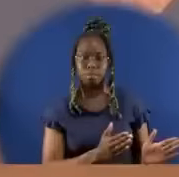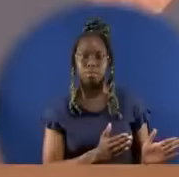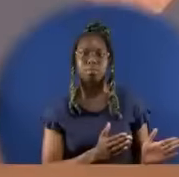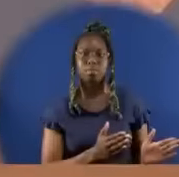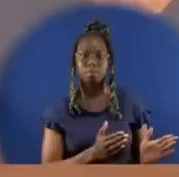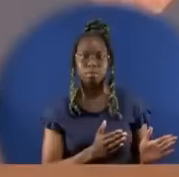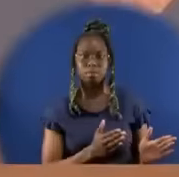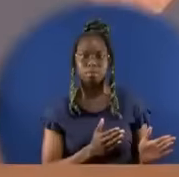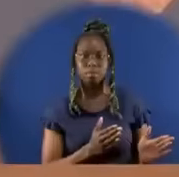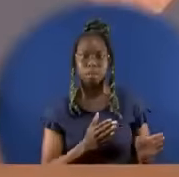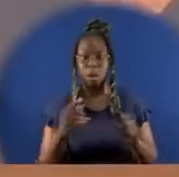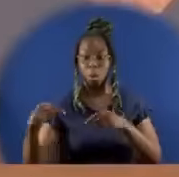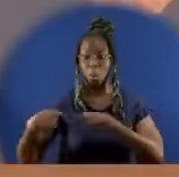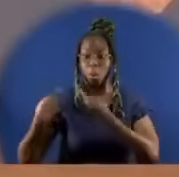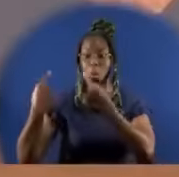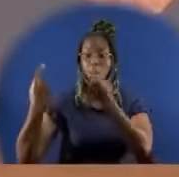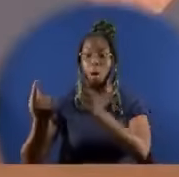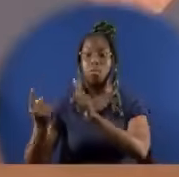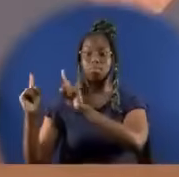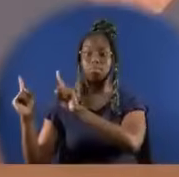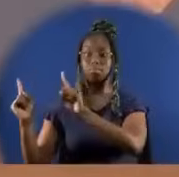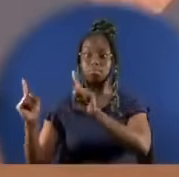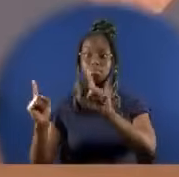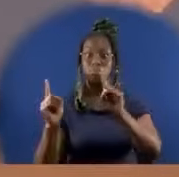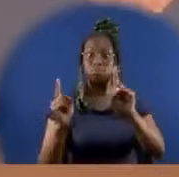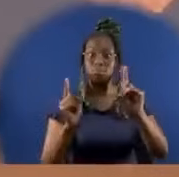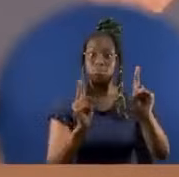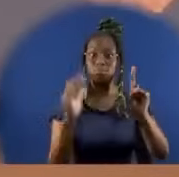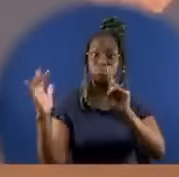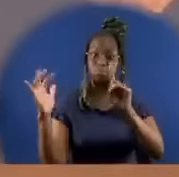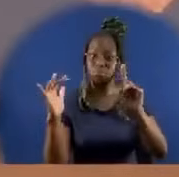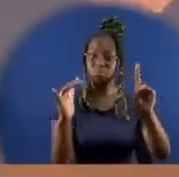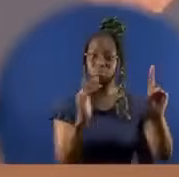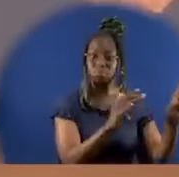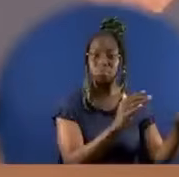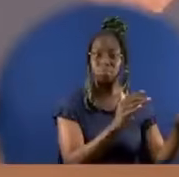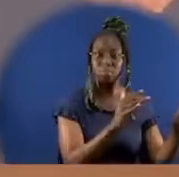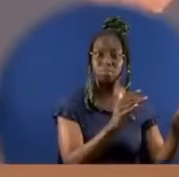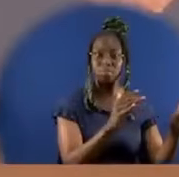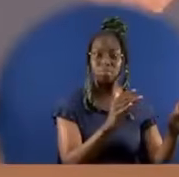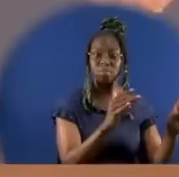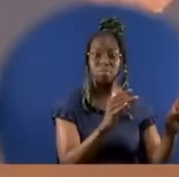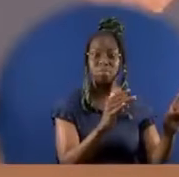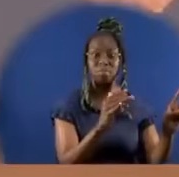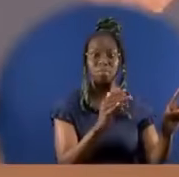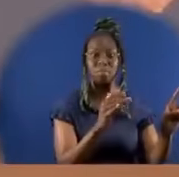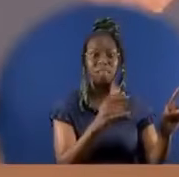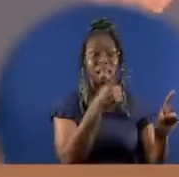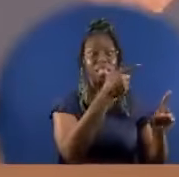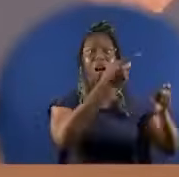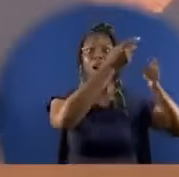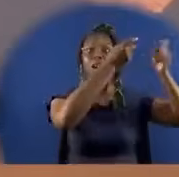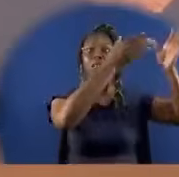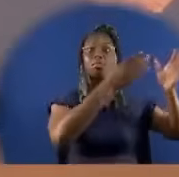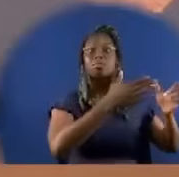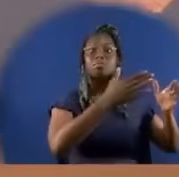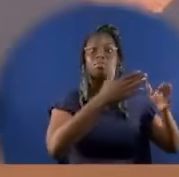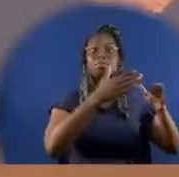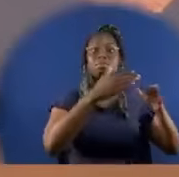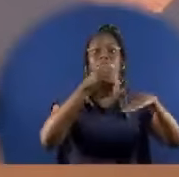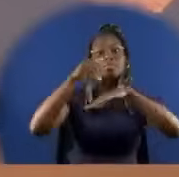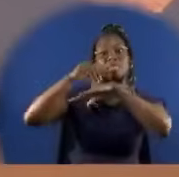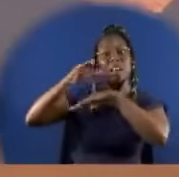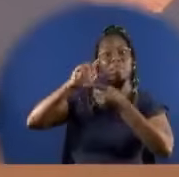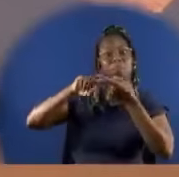as they're going, the centurion sends some friends to Jesus and tells